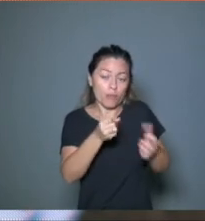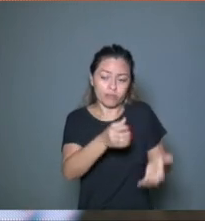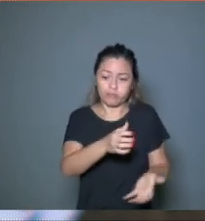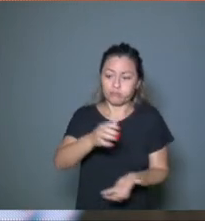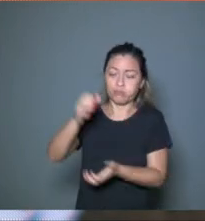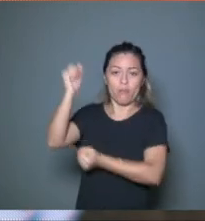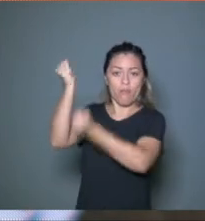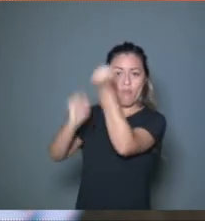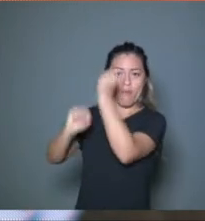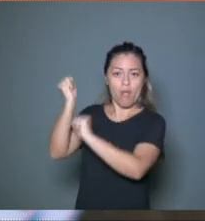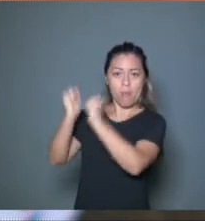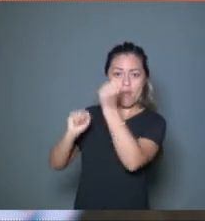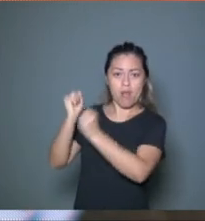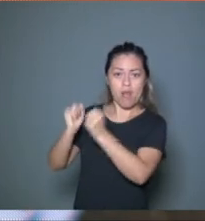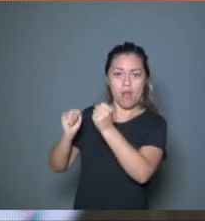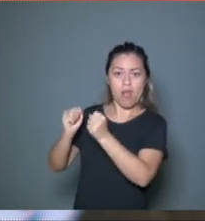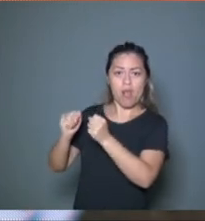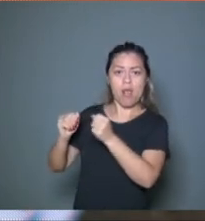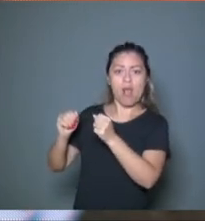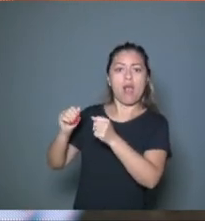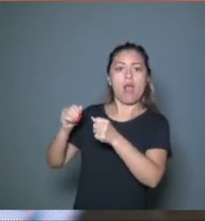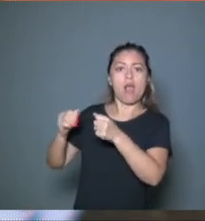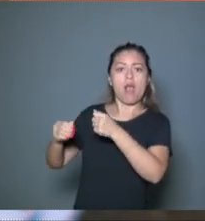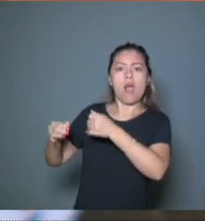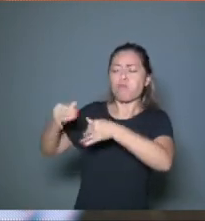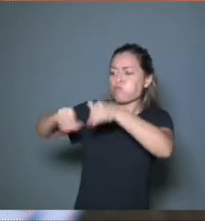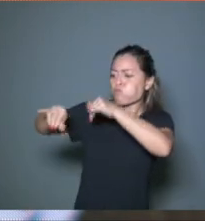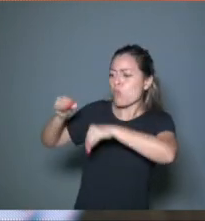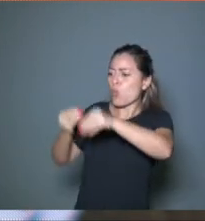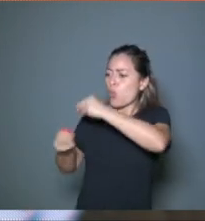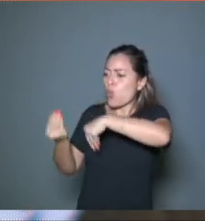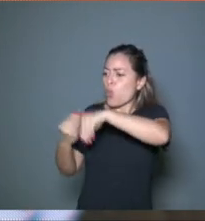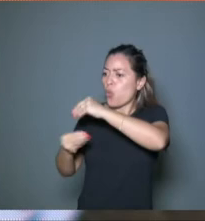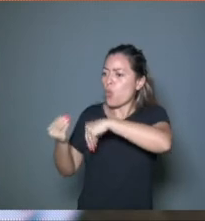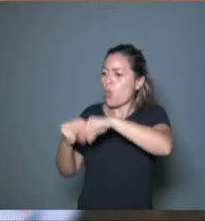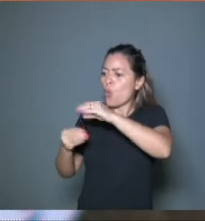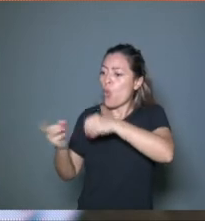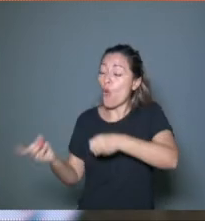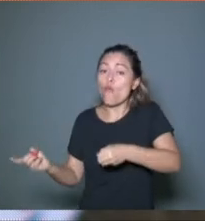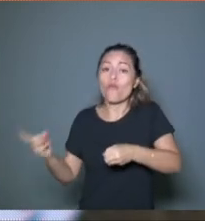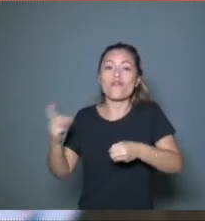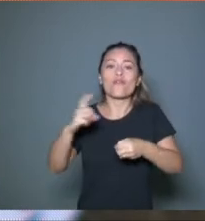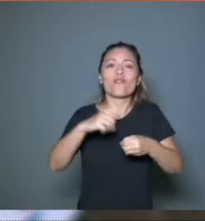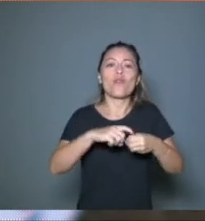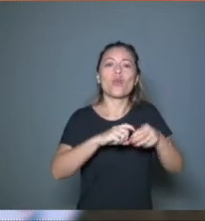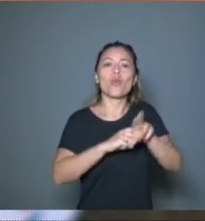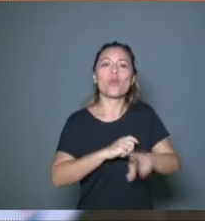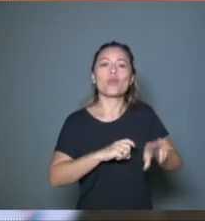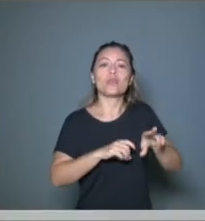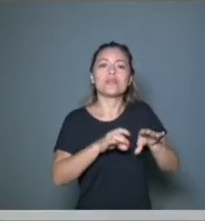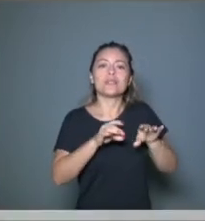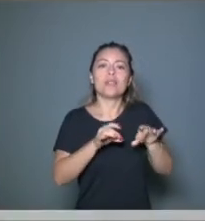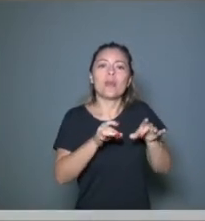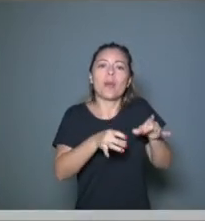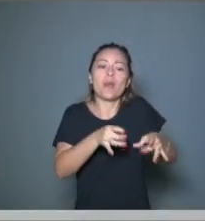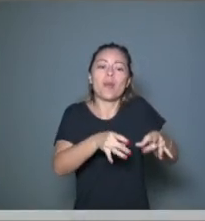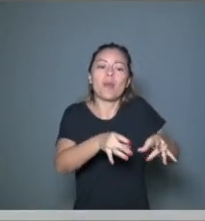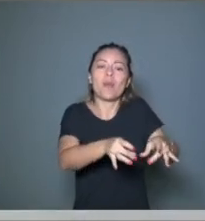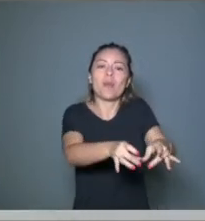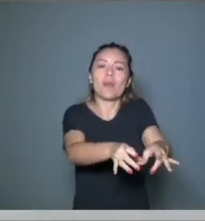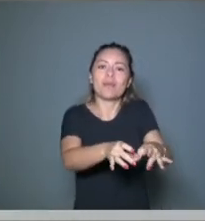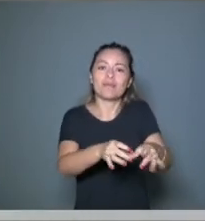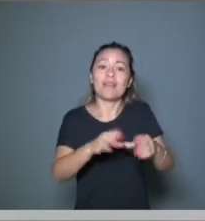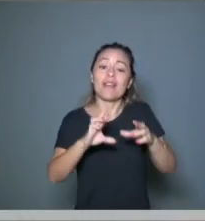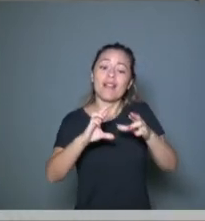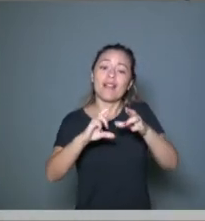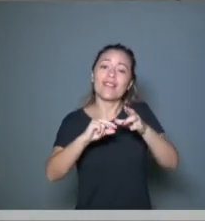from your fields, and that you use that in your meat production, and that comes back